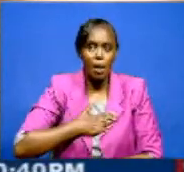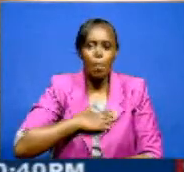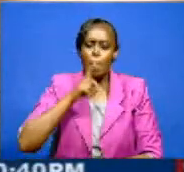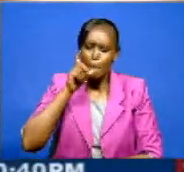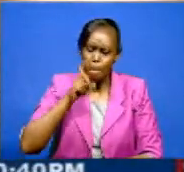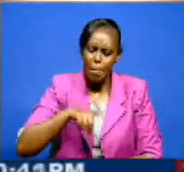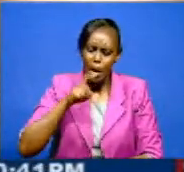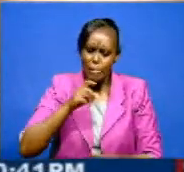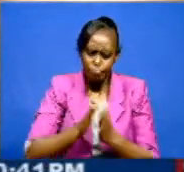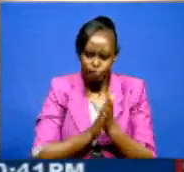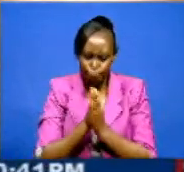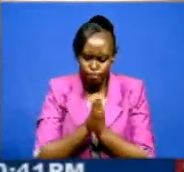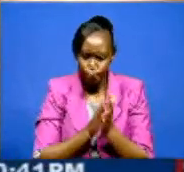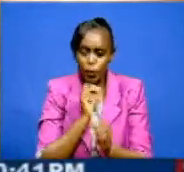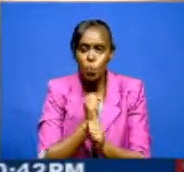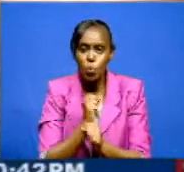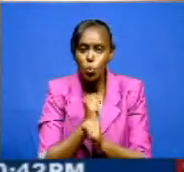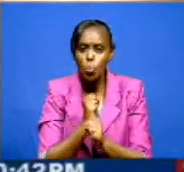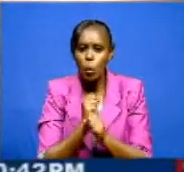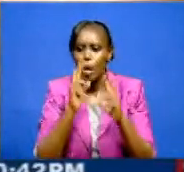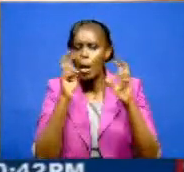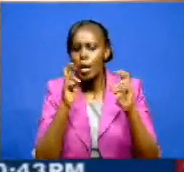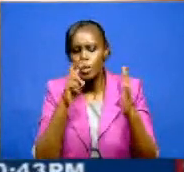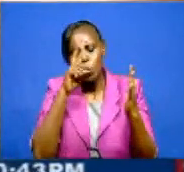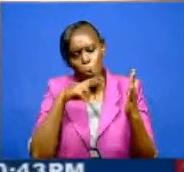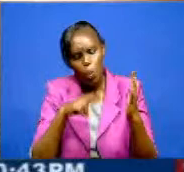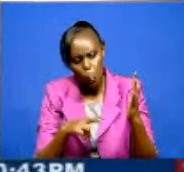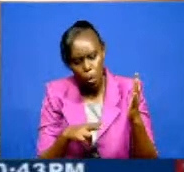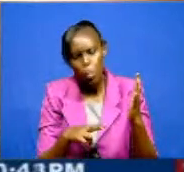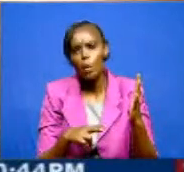very diligent. Look at this issue,